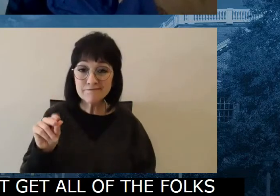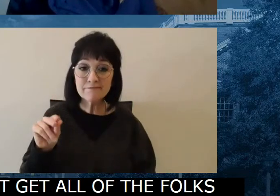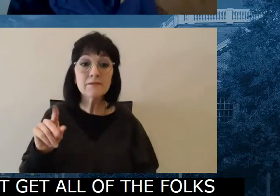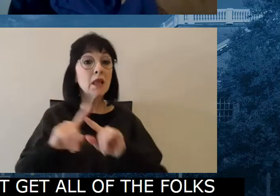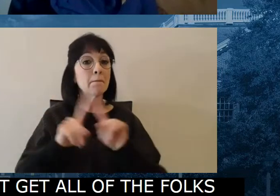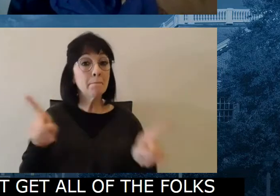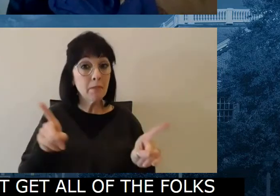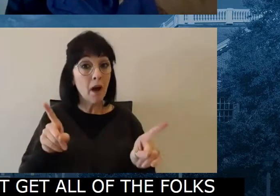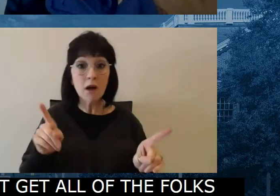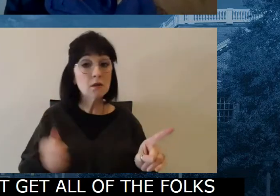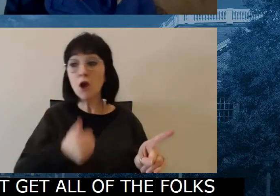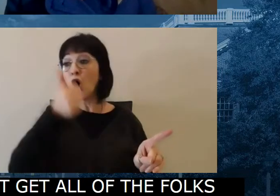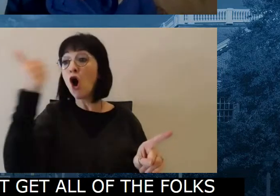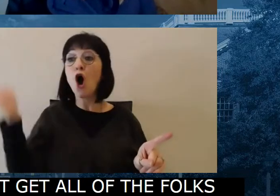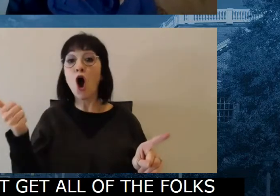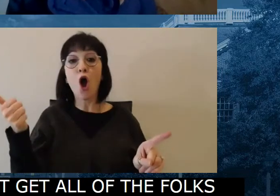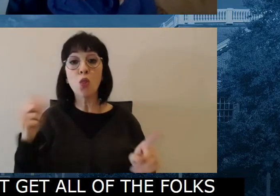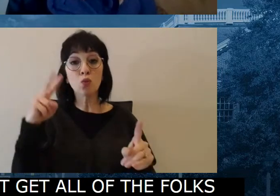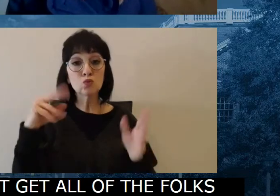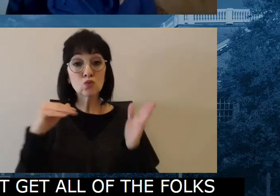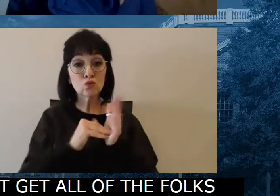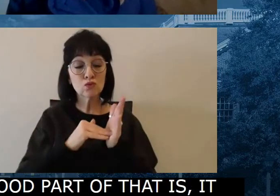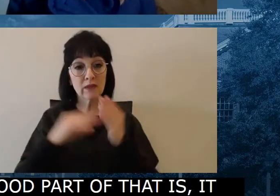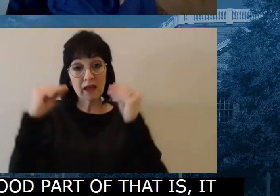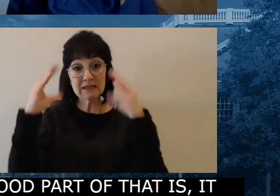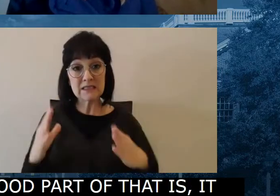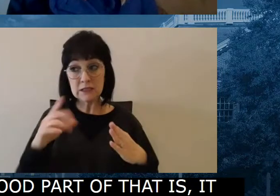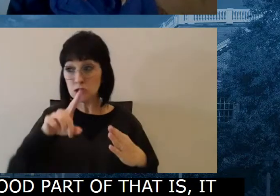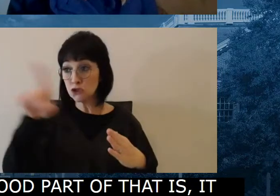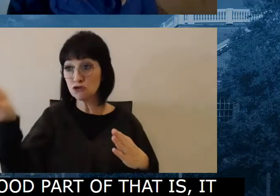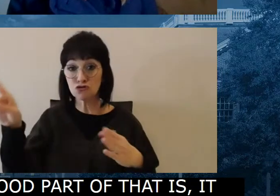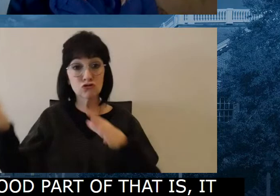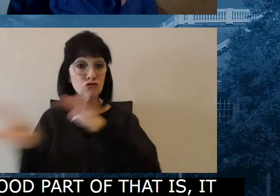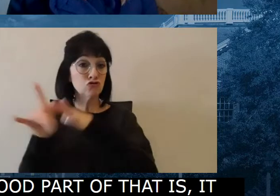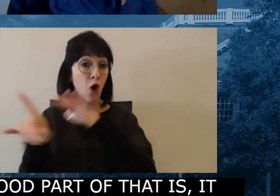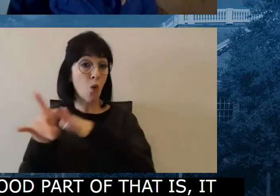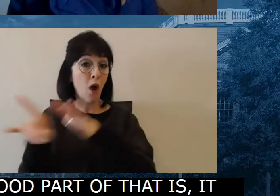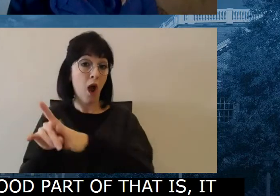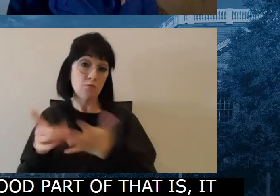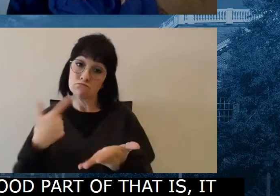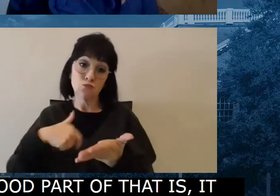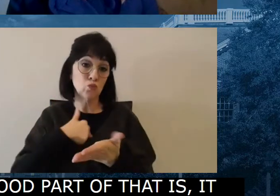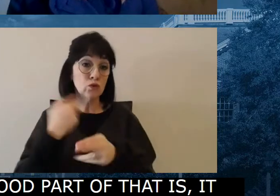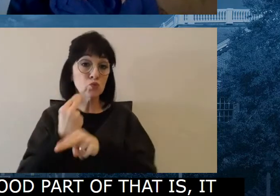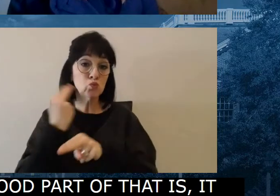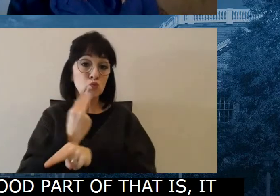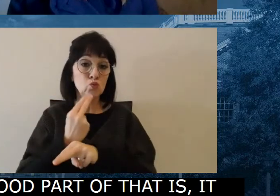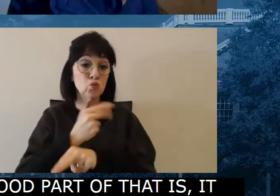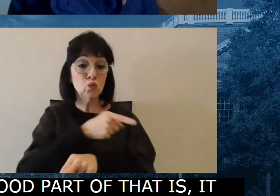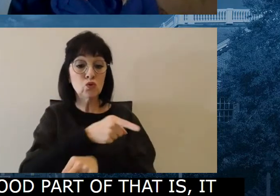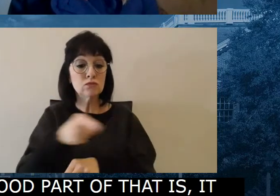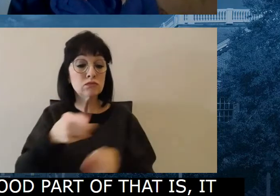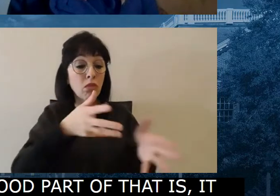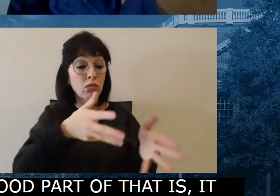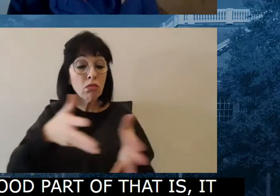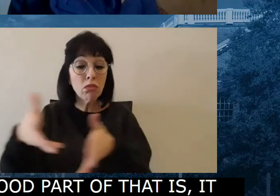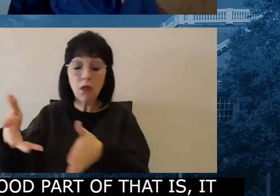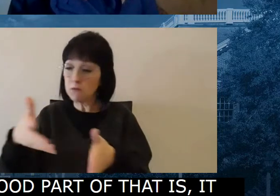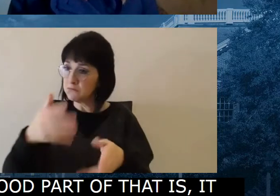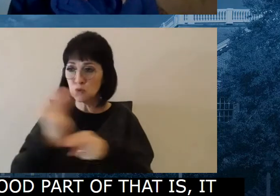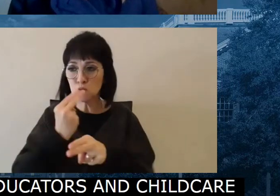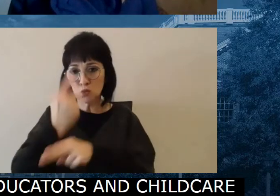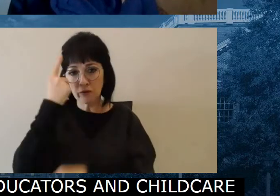2,000 educators and childcare workers. The childcare workers have been on the front line and haven't